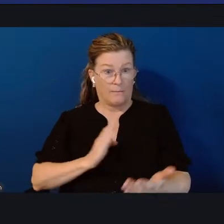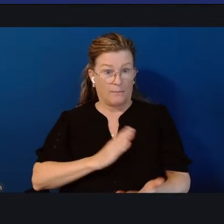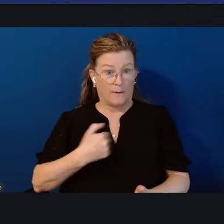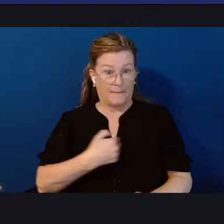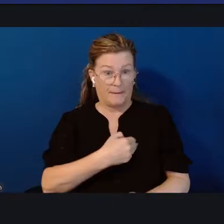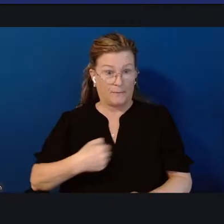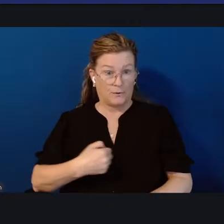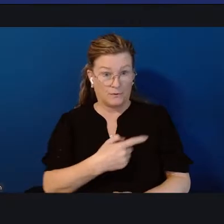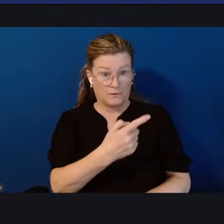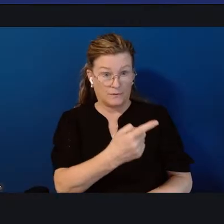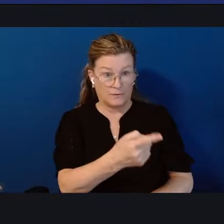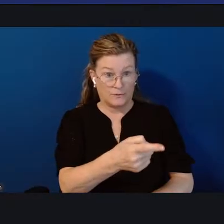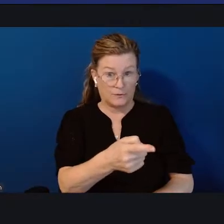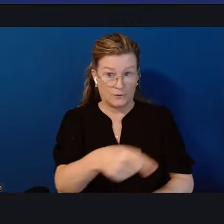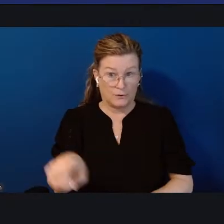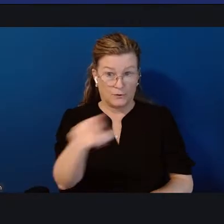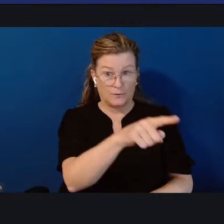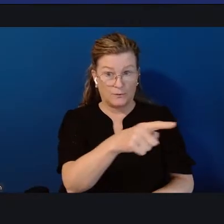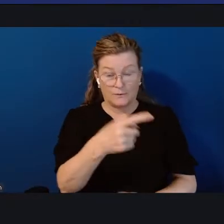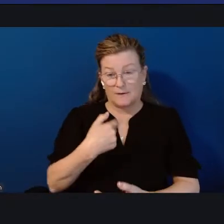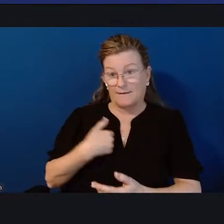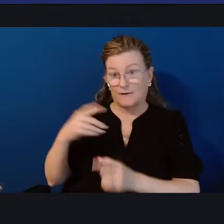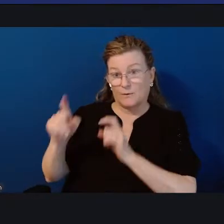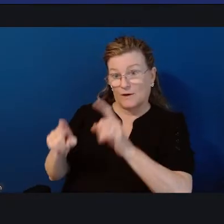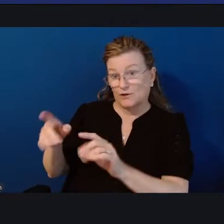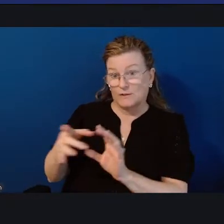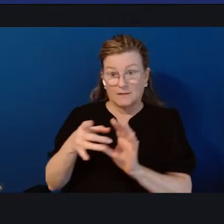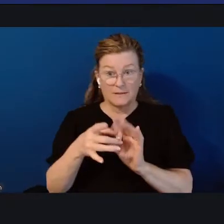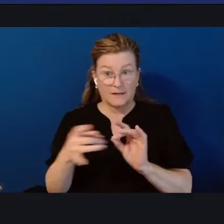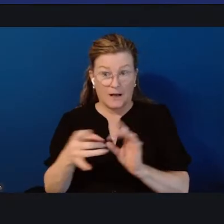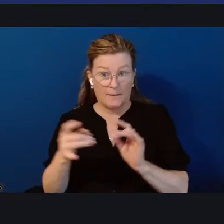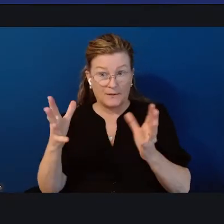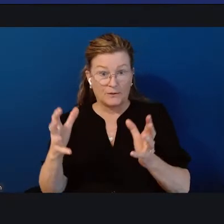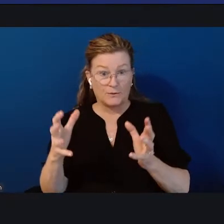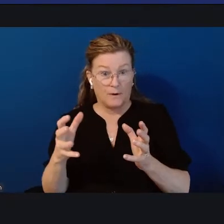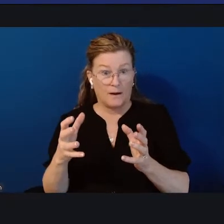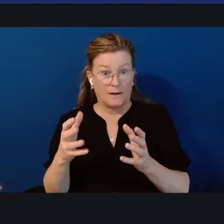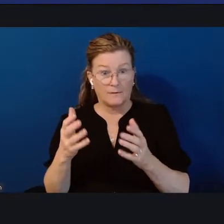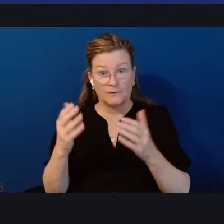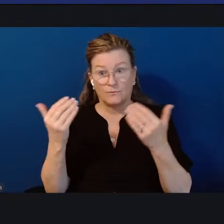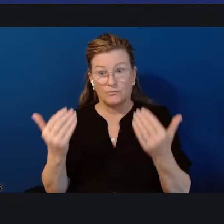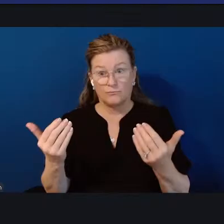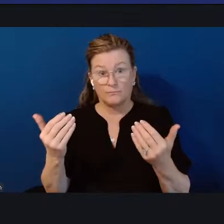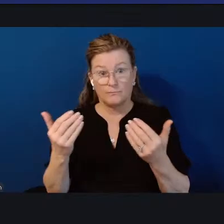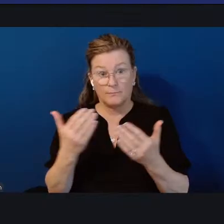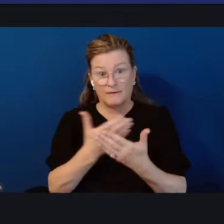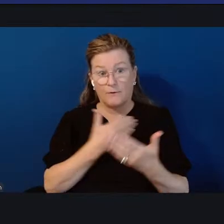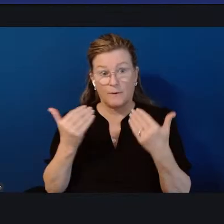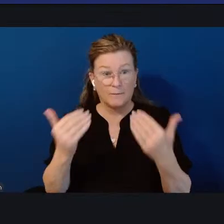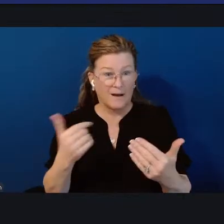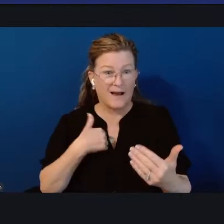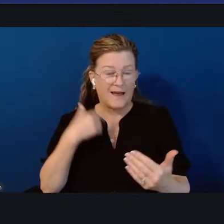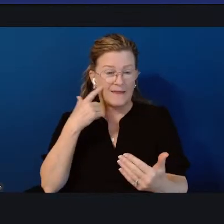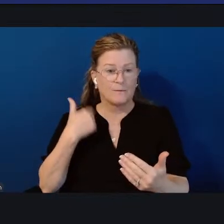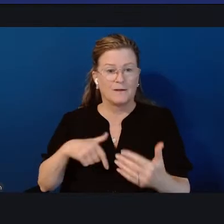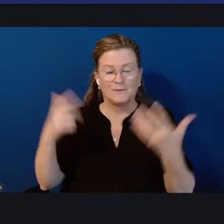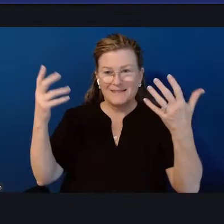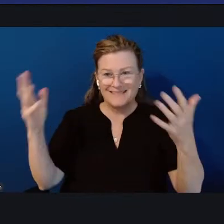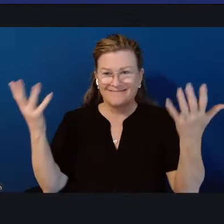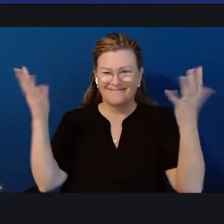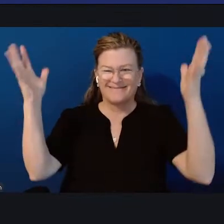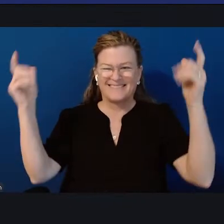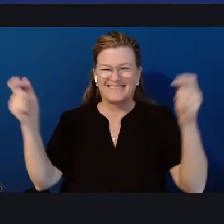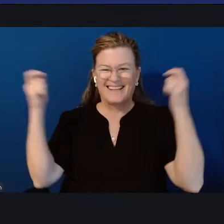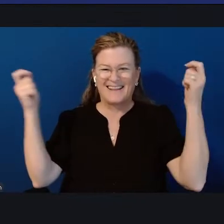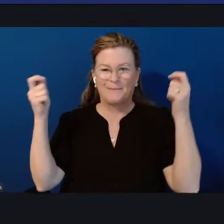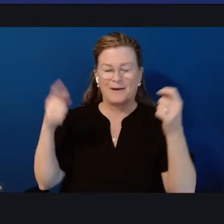Do you have any questions or comments you'd like to make before we move on? I think we need to celebrate these students a